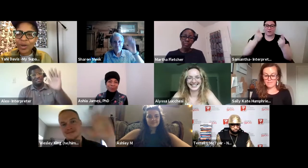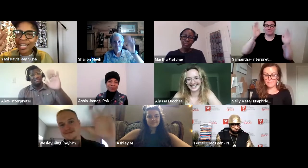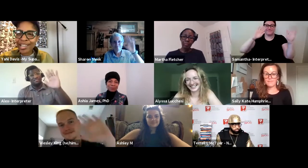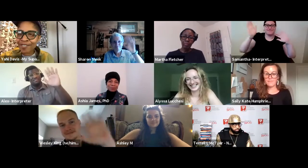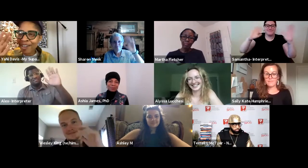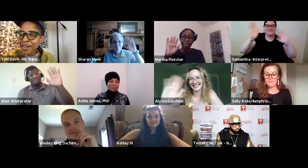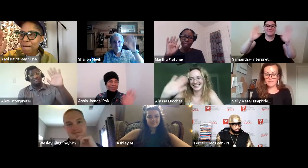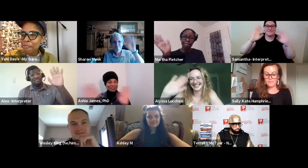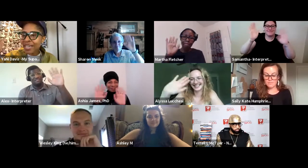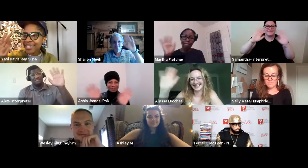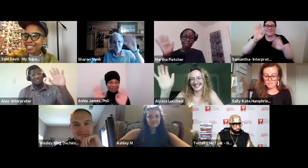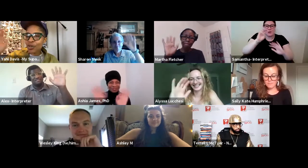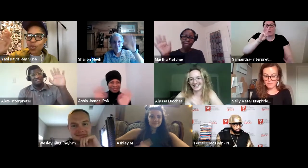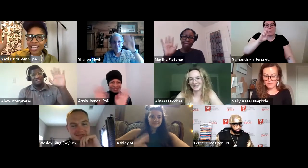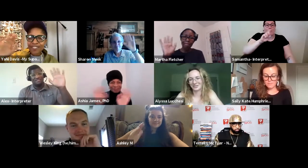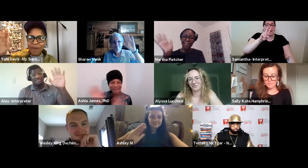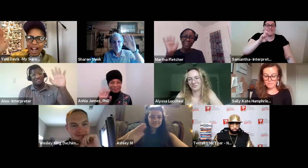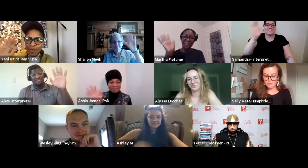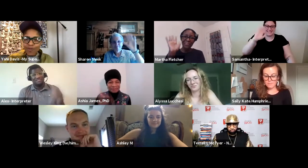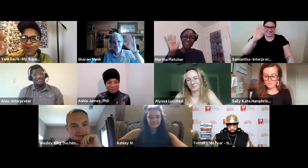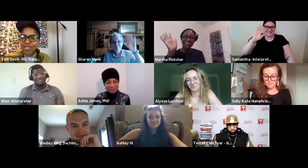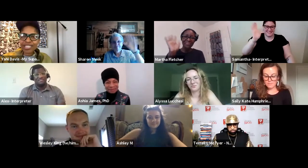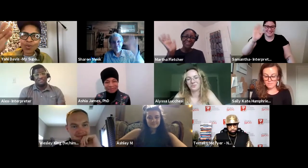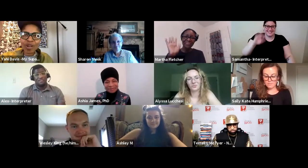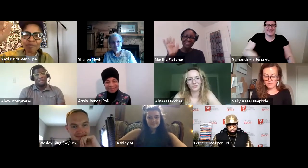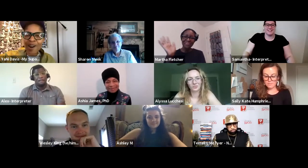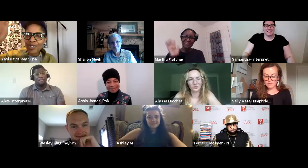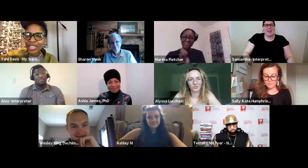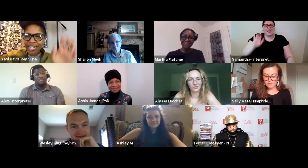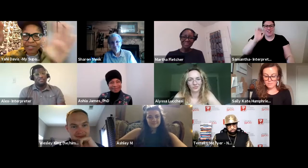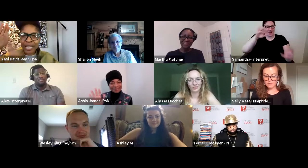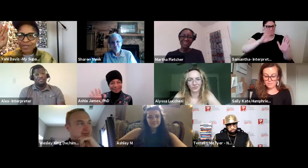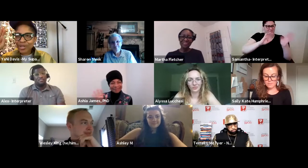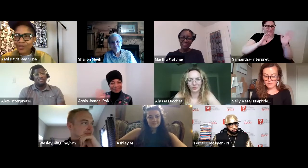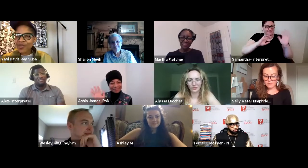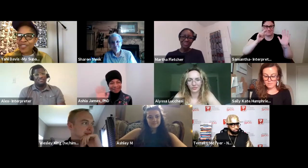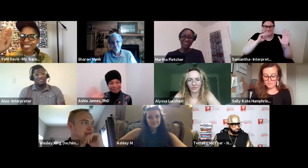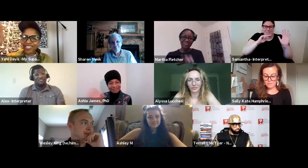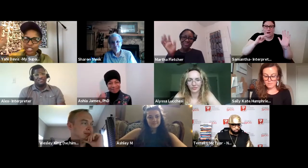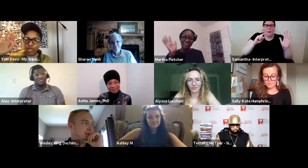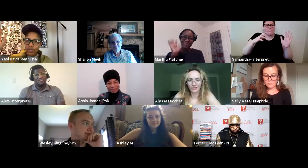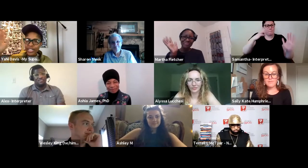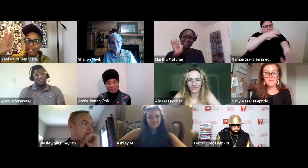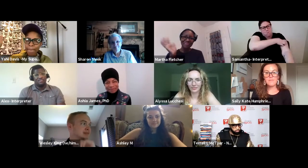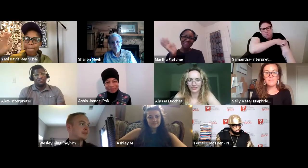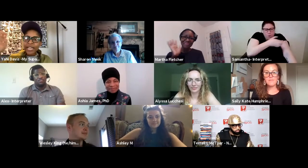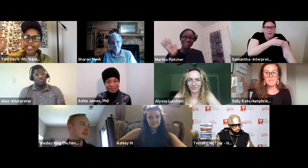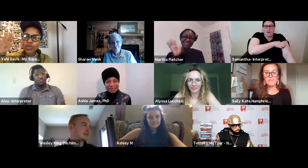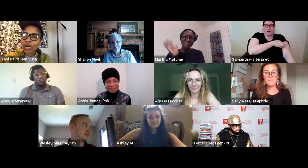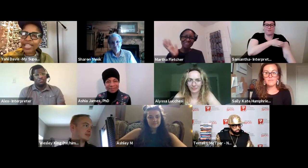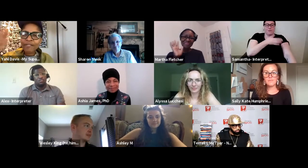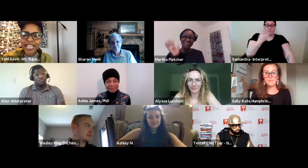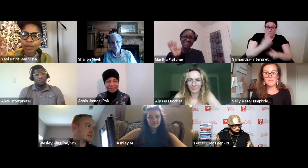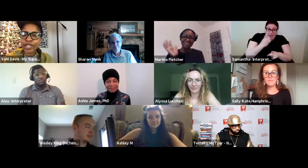other a wave, right? Isn't the wave powerful? Isn't the wave powerful? Look at everybody's beautiful face on the screen.